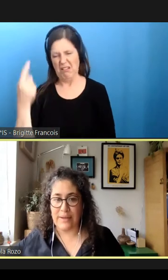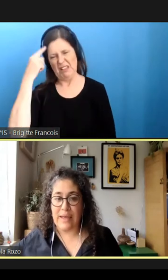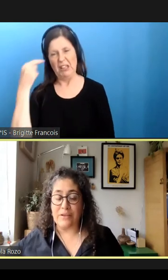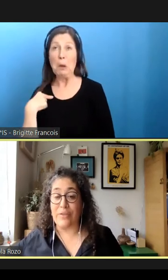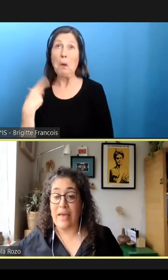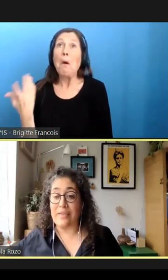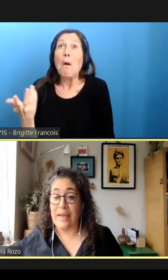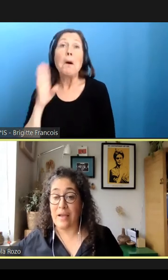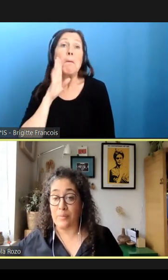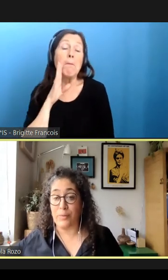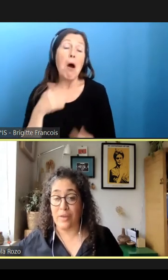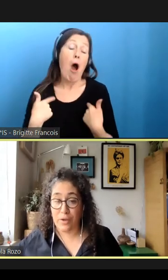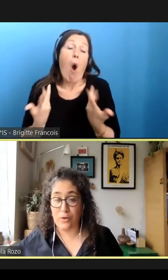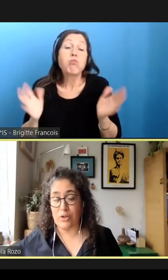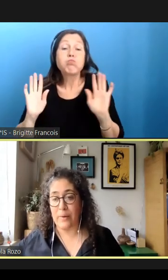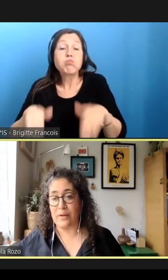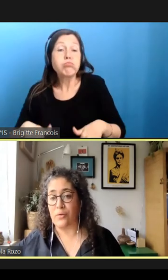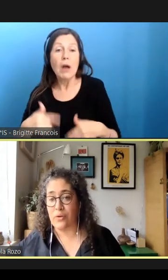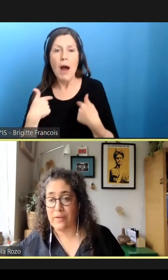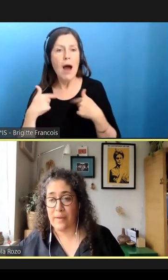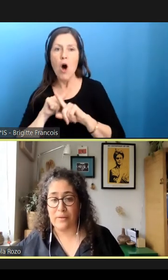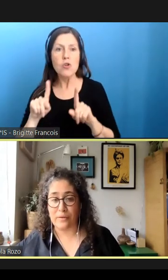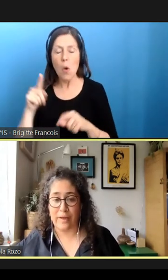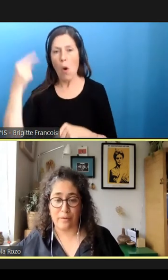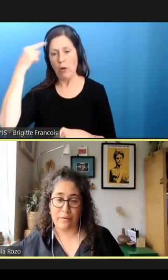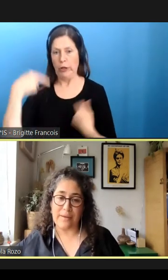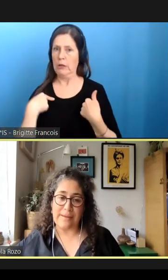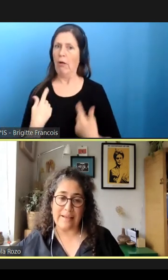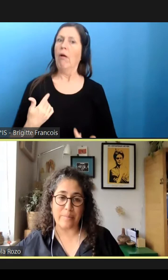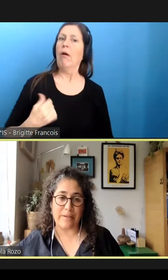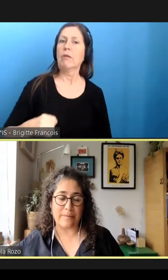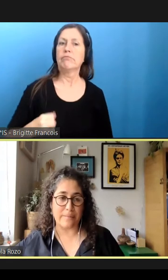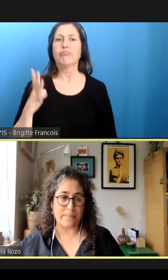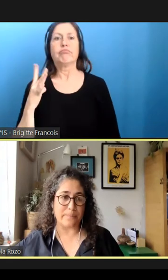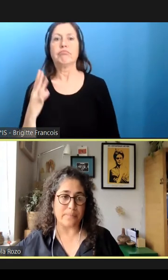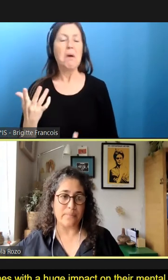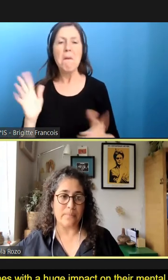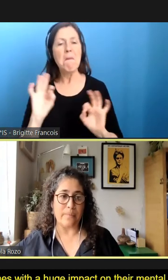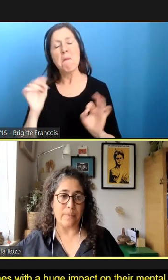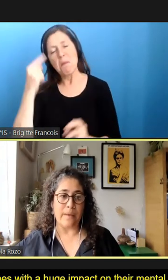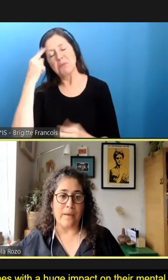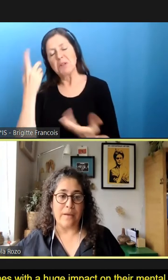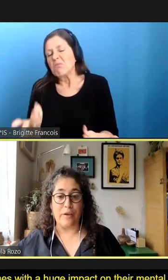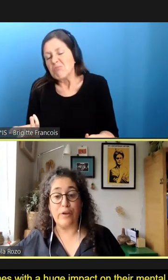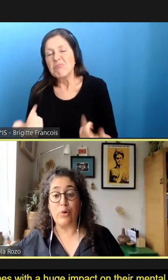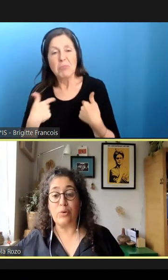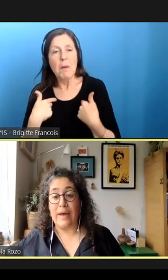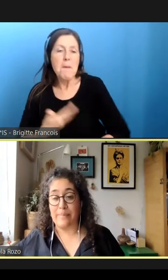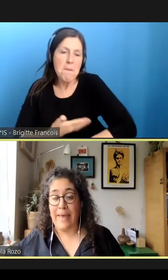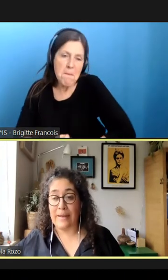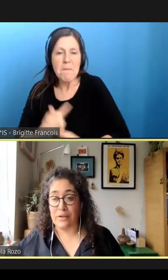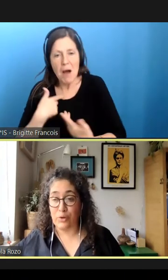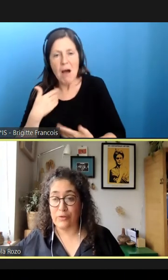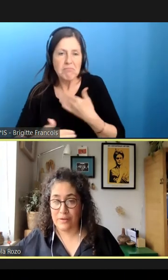it. So that comes with a huge impact on their mental health. Next, please. If we look